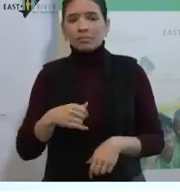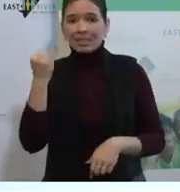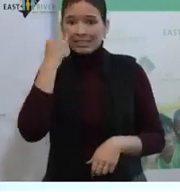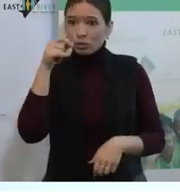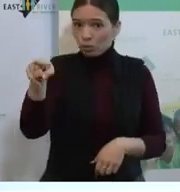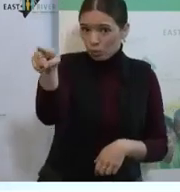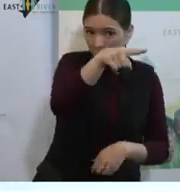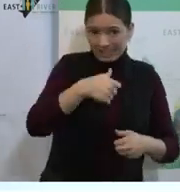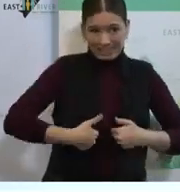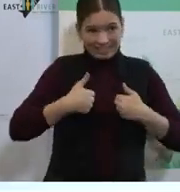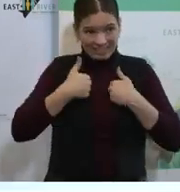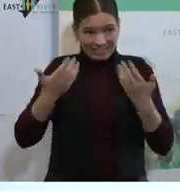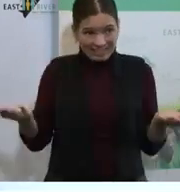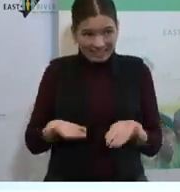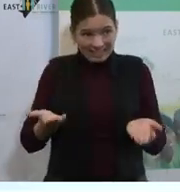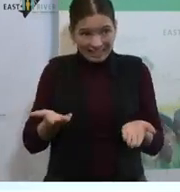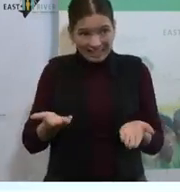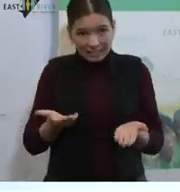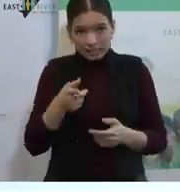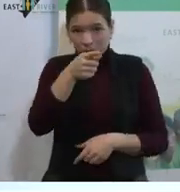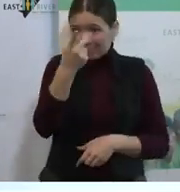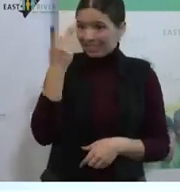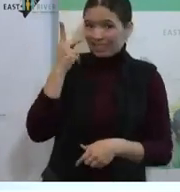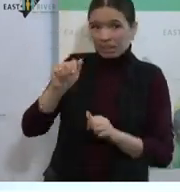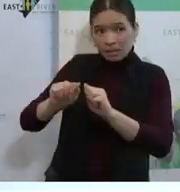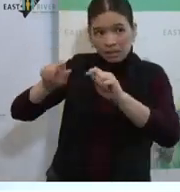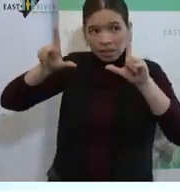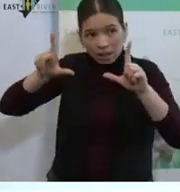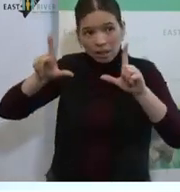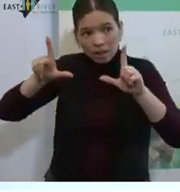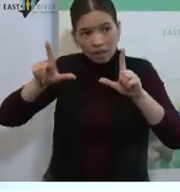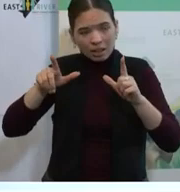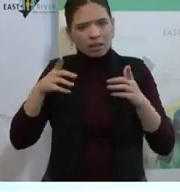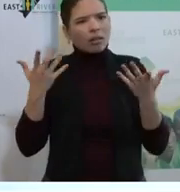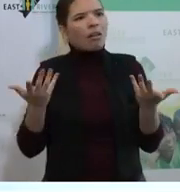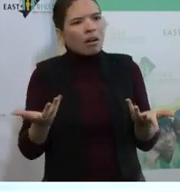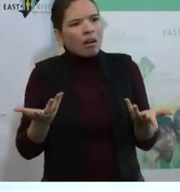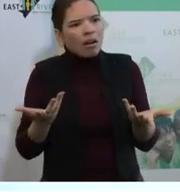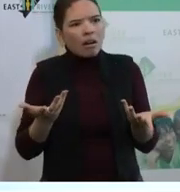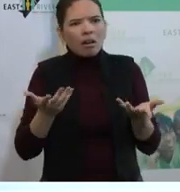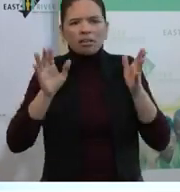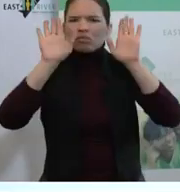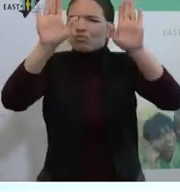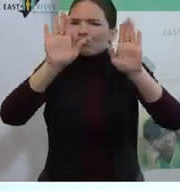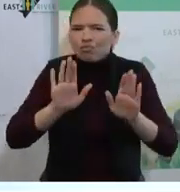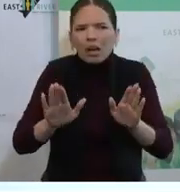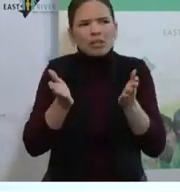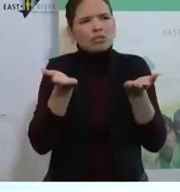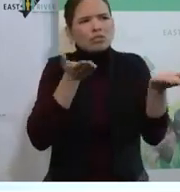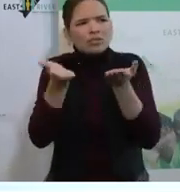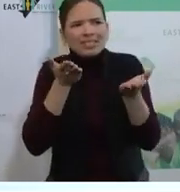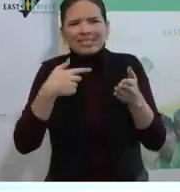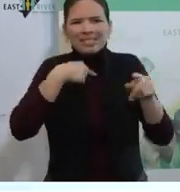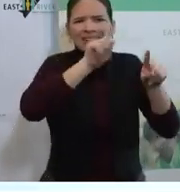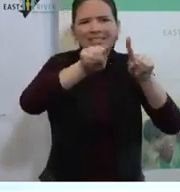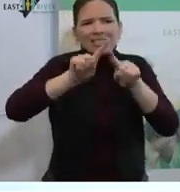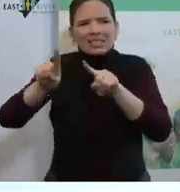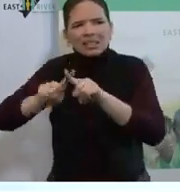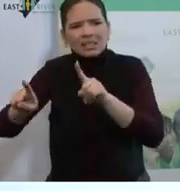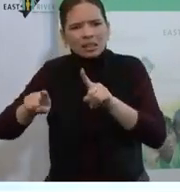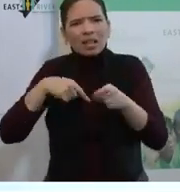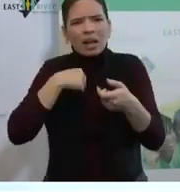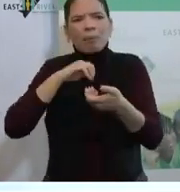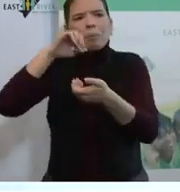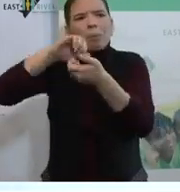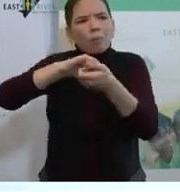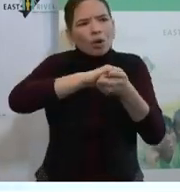of the various services and great organizations that we work with to invest in DC